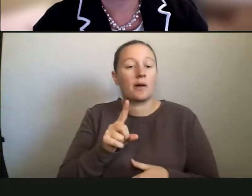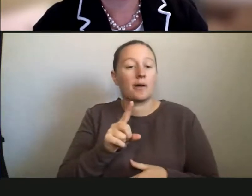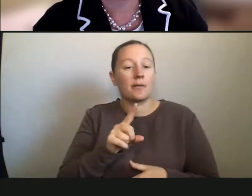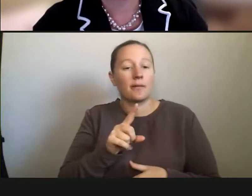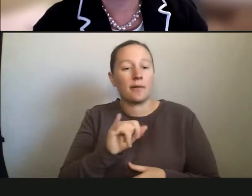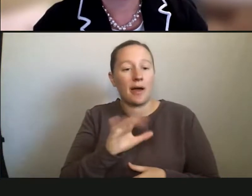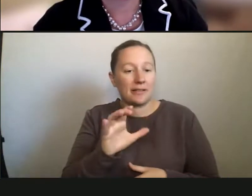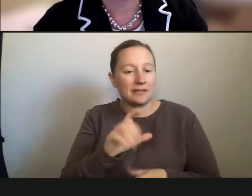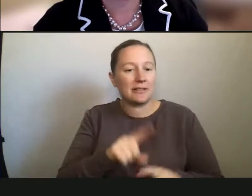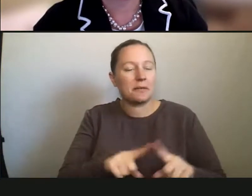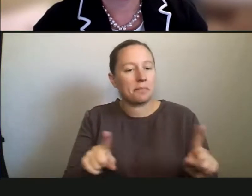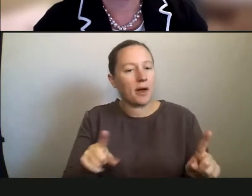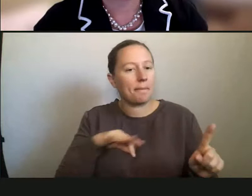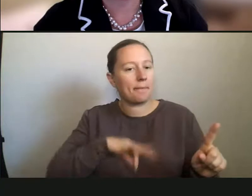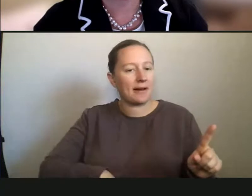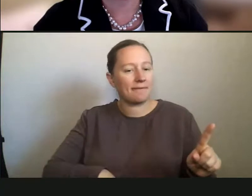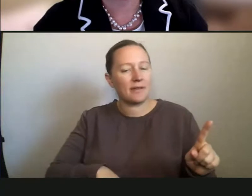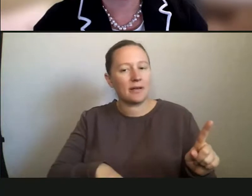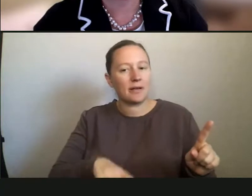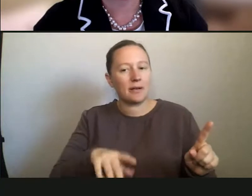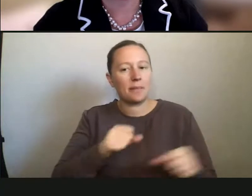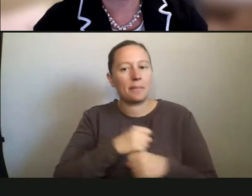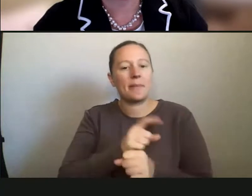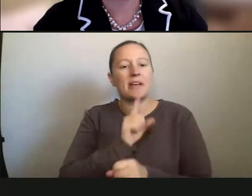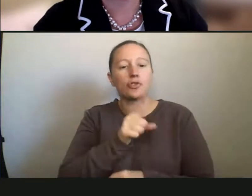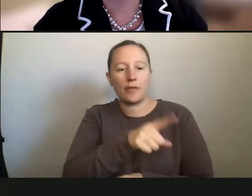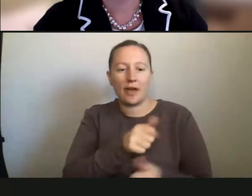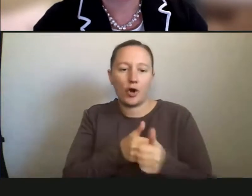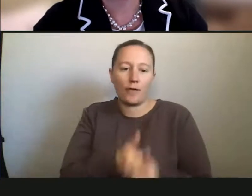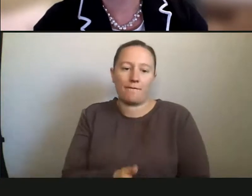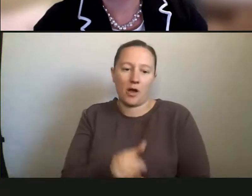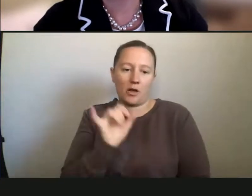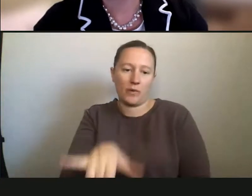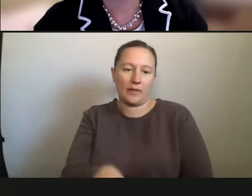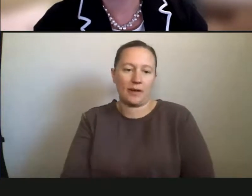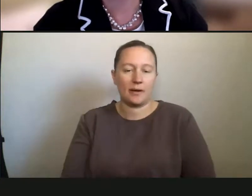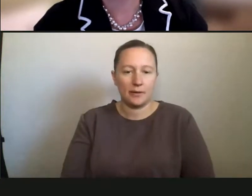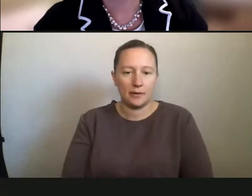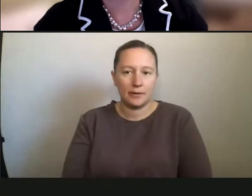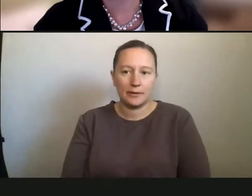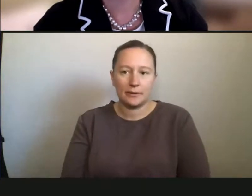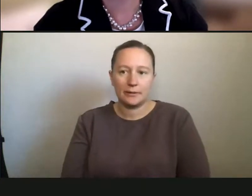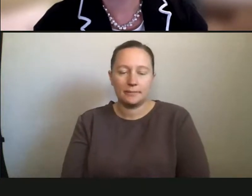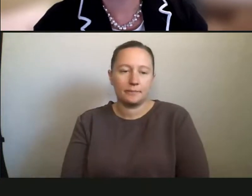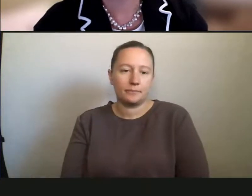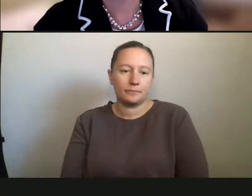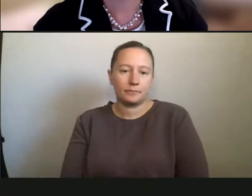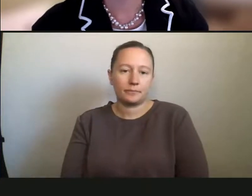behoove the institution to make sure that they are being compliant with the terms and conditions.